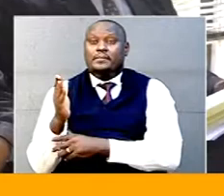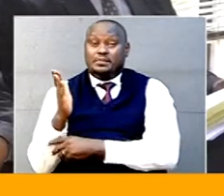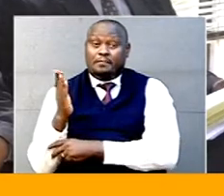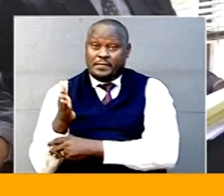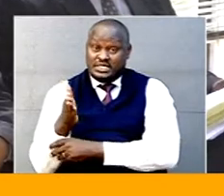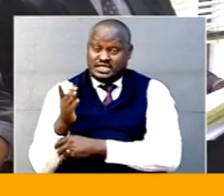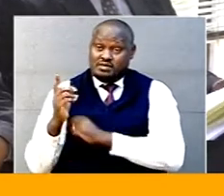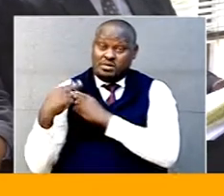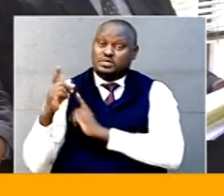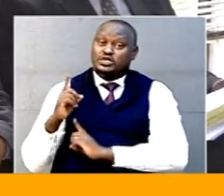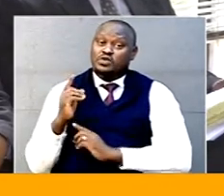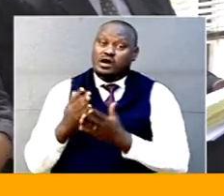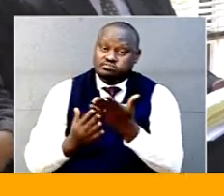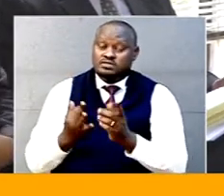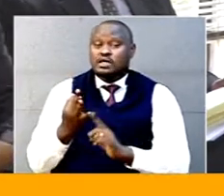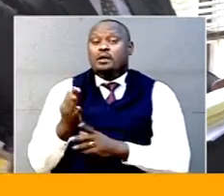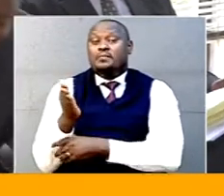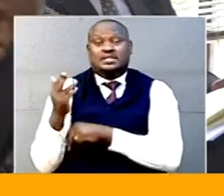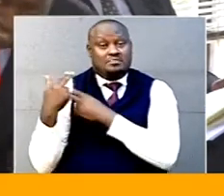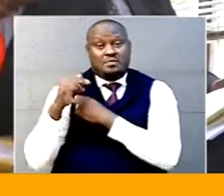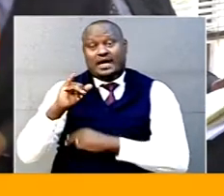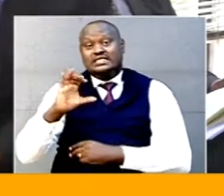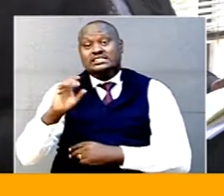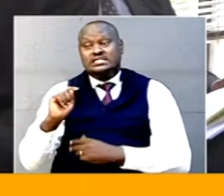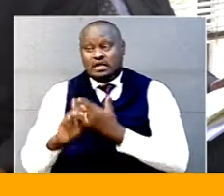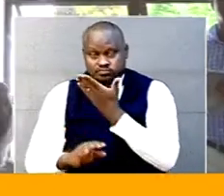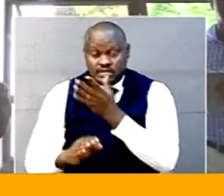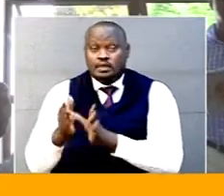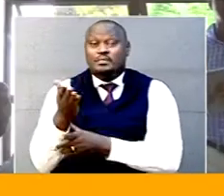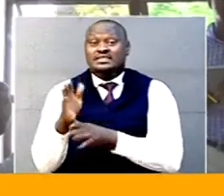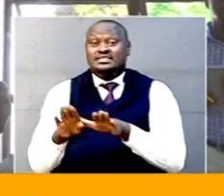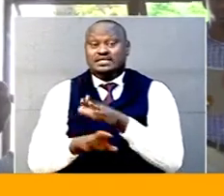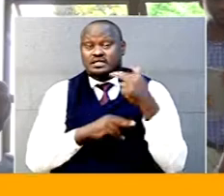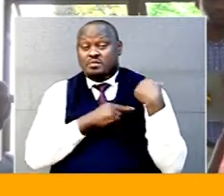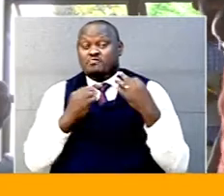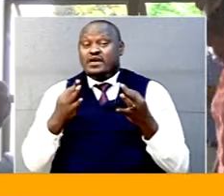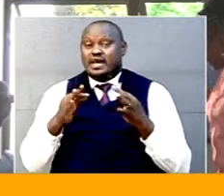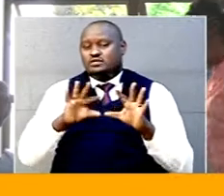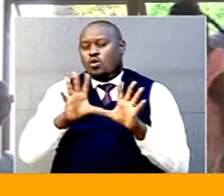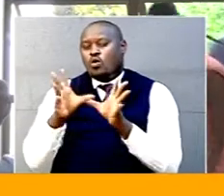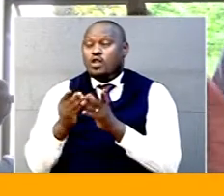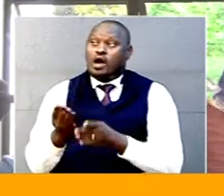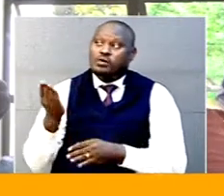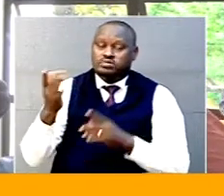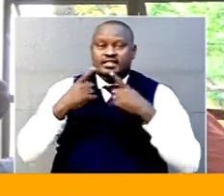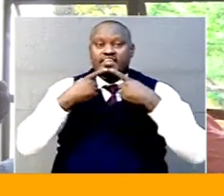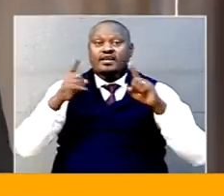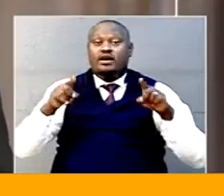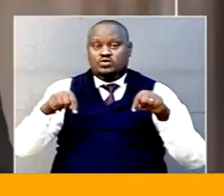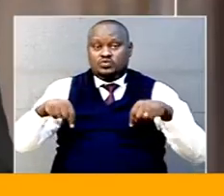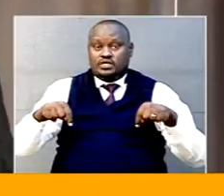ICT and National Guidance Frank Tumwebaze, and David Bahati, the State Minister for Finance, announced the latest developments at the Uganda Media